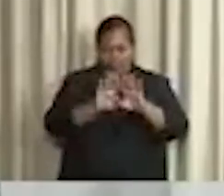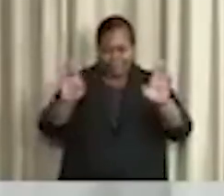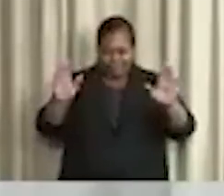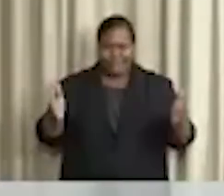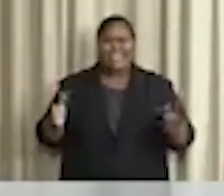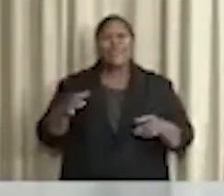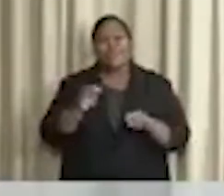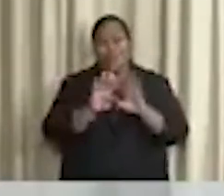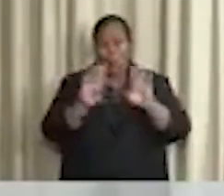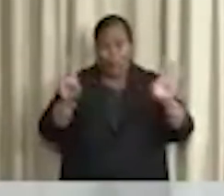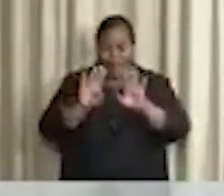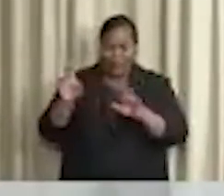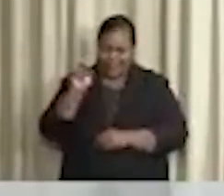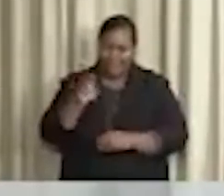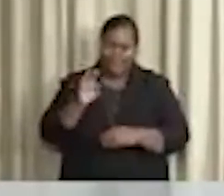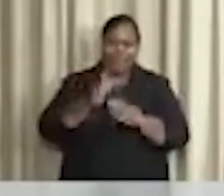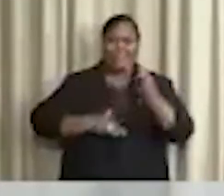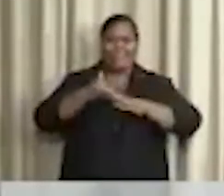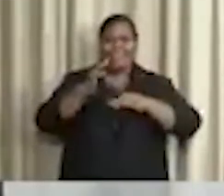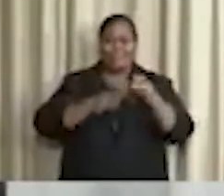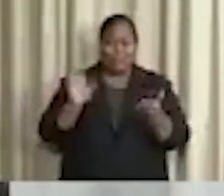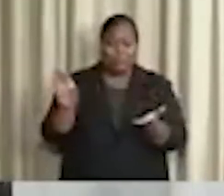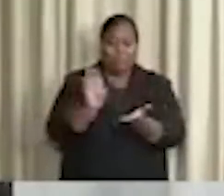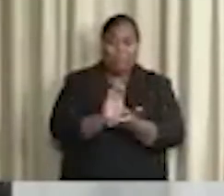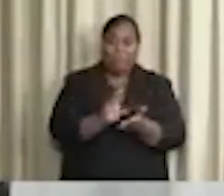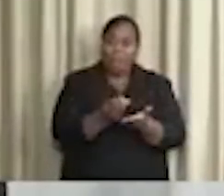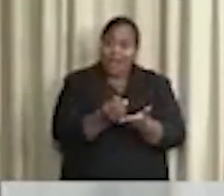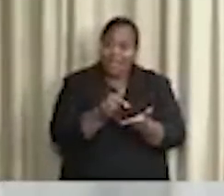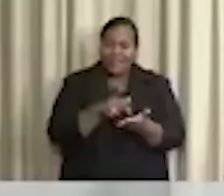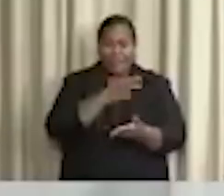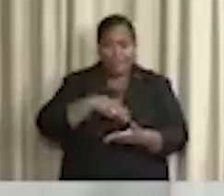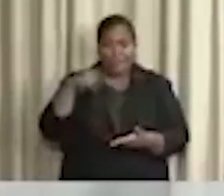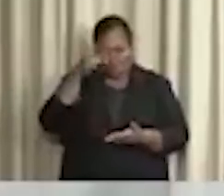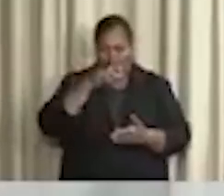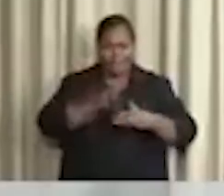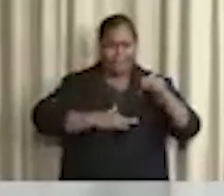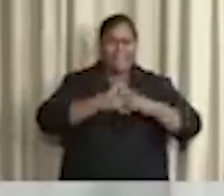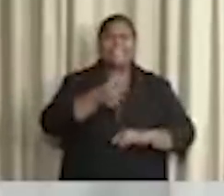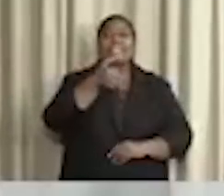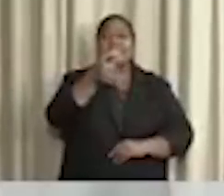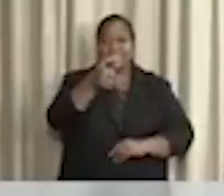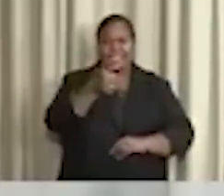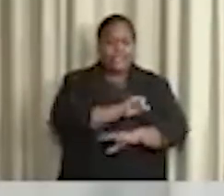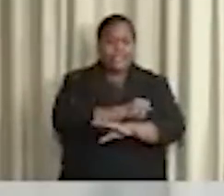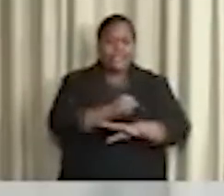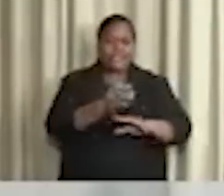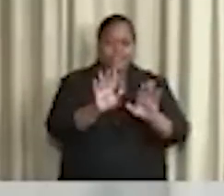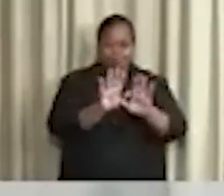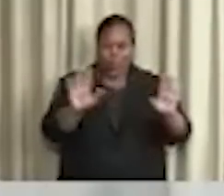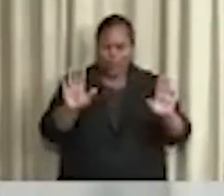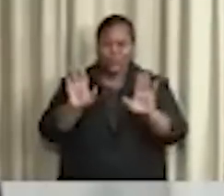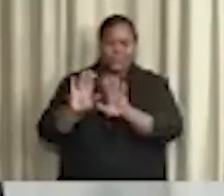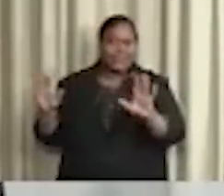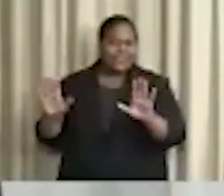Through these fundings, the ministry will be able to construct 6 seawalls at